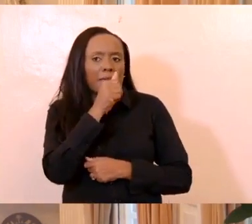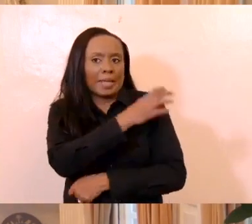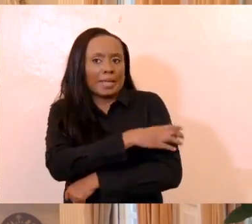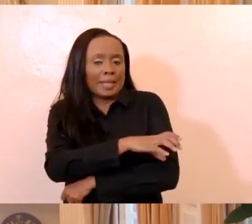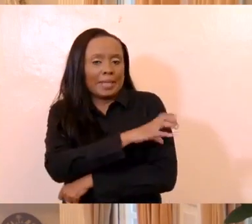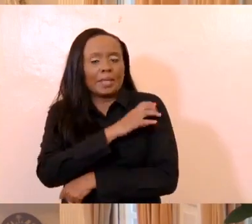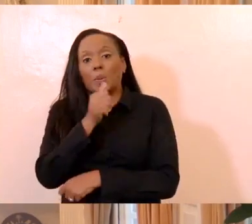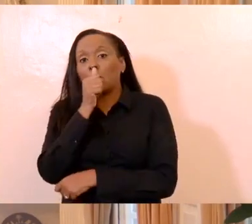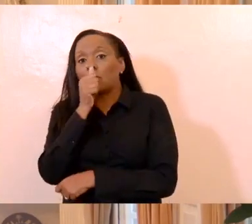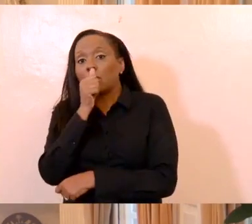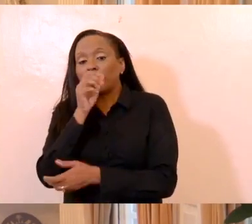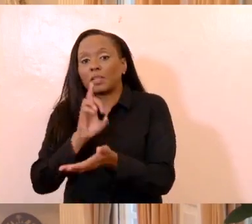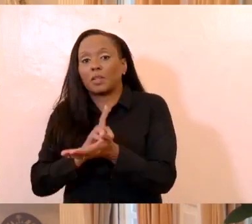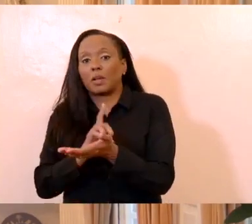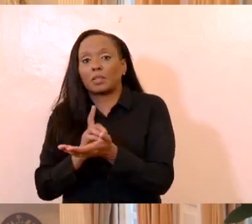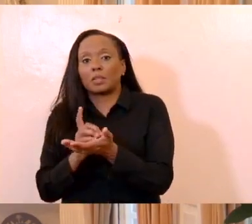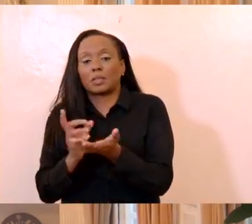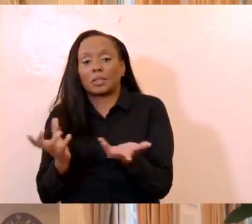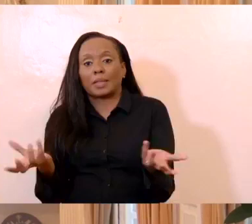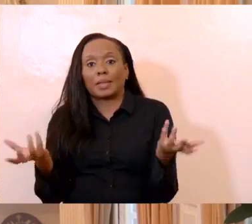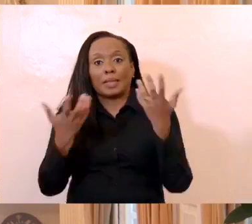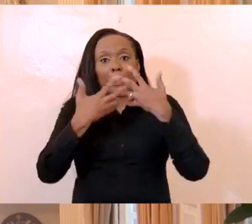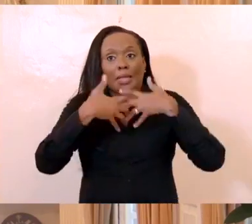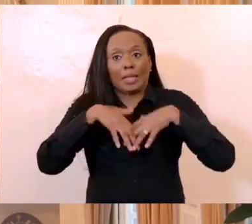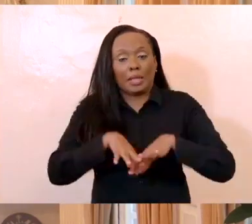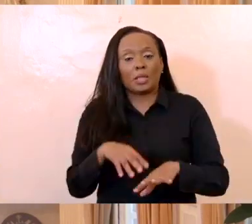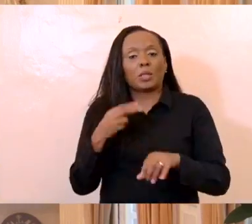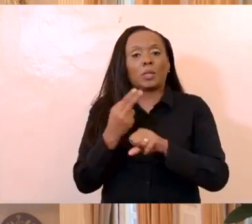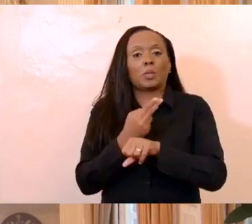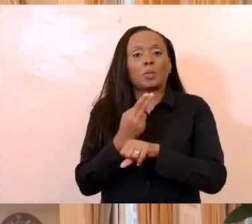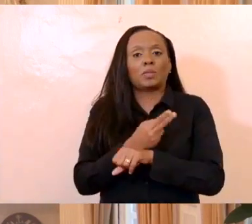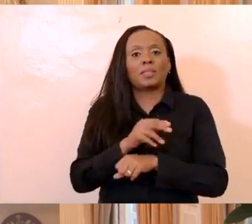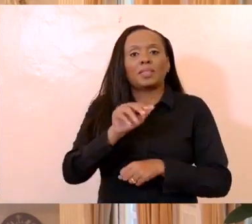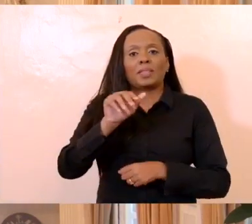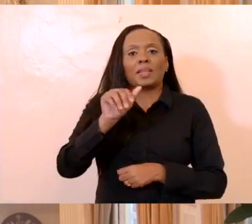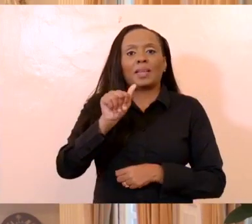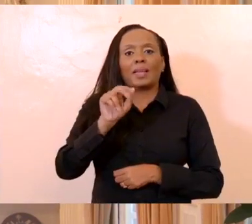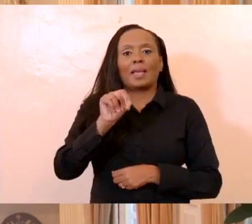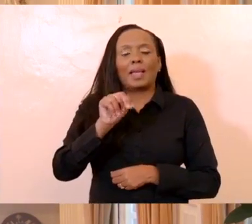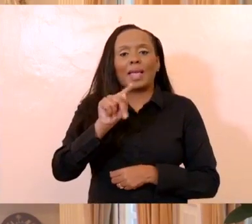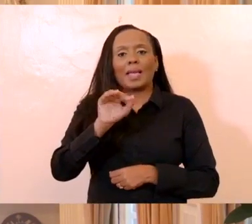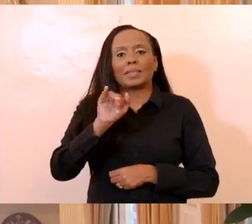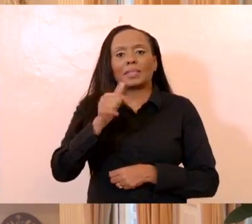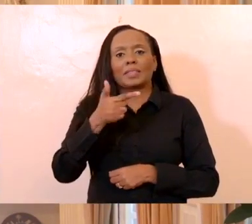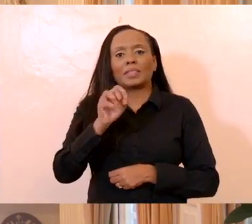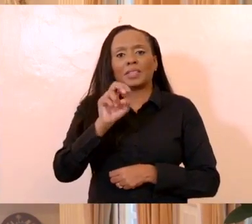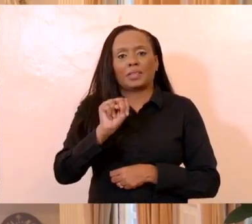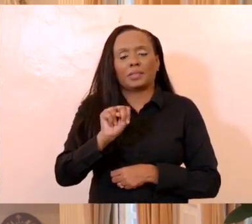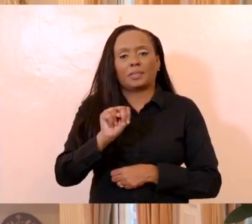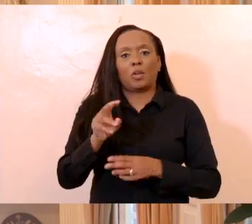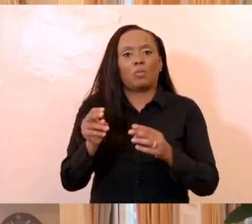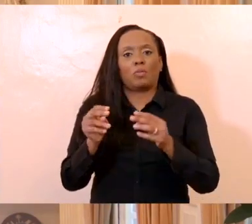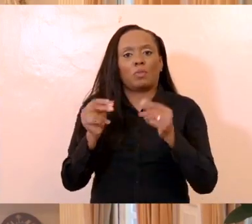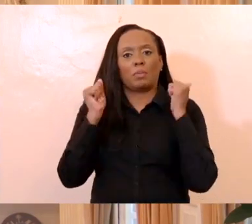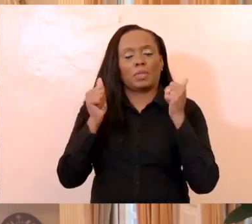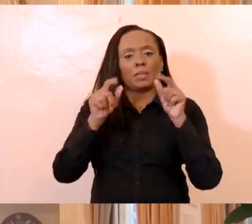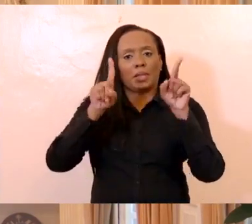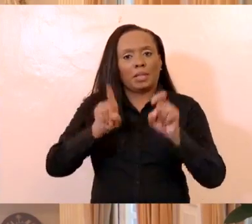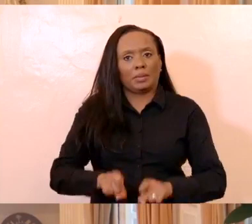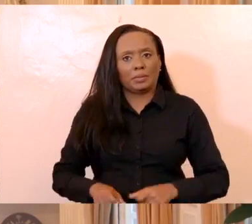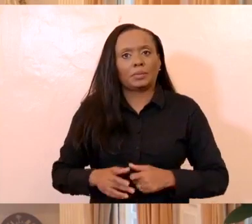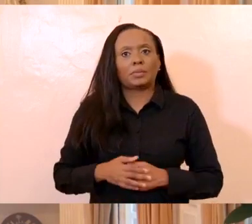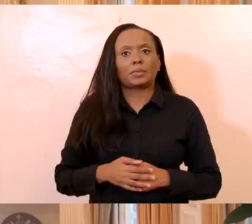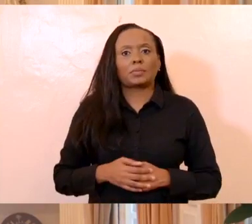the testing of persons using the antigen rapid test. Additionally, an all-out effort